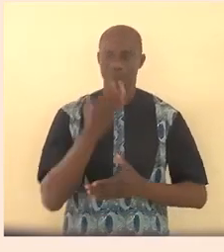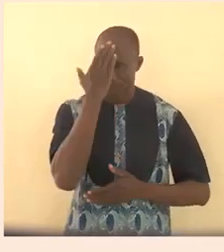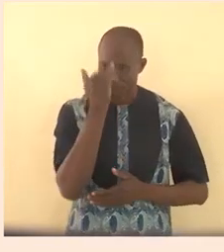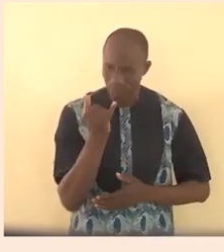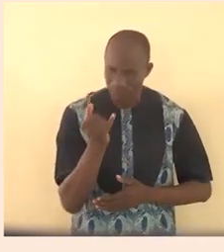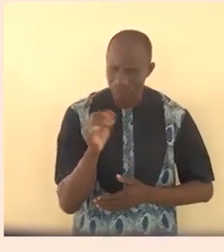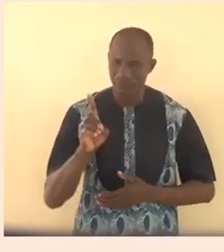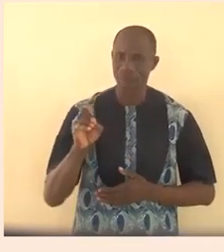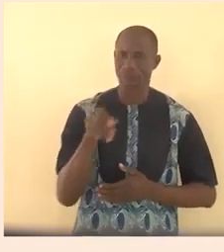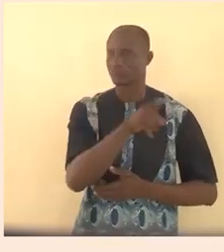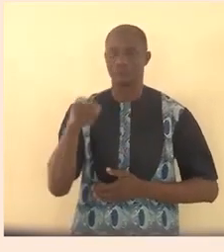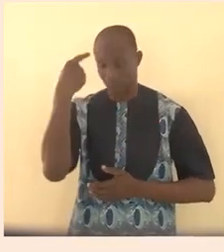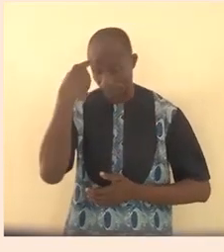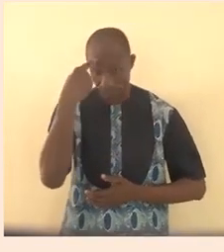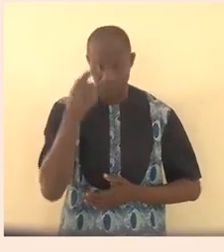Why do you think